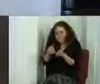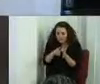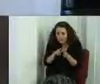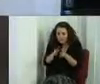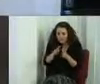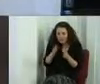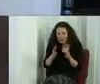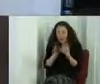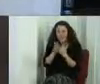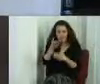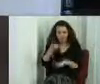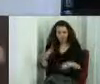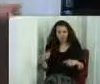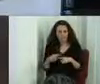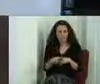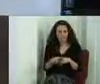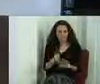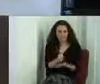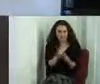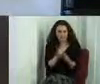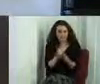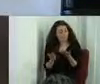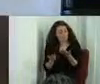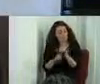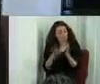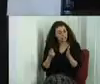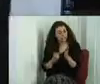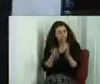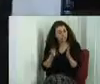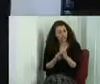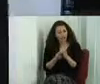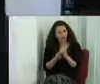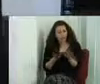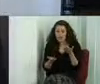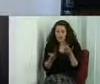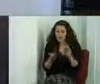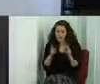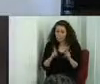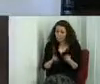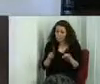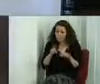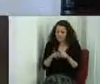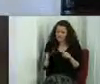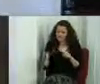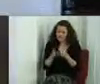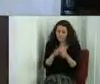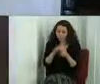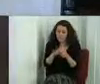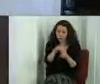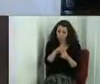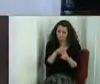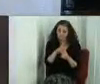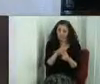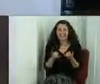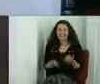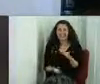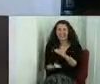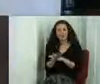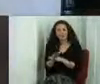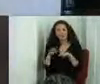side. And sometimes that's through the very person that sat next to you this morning. But in that